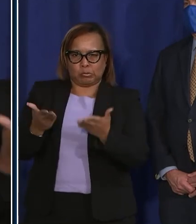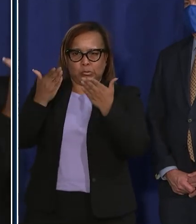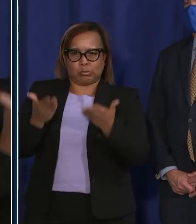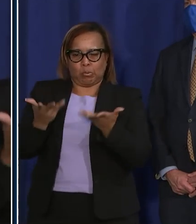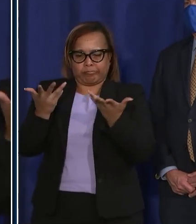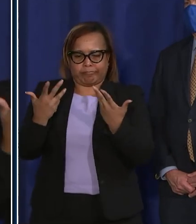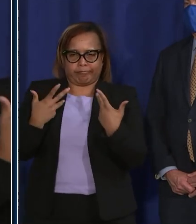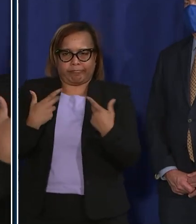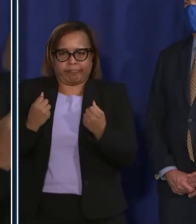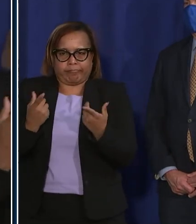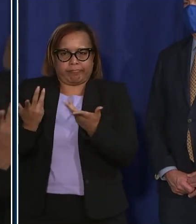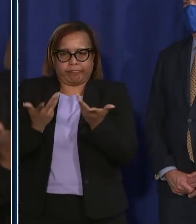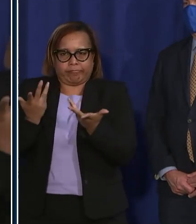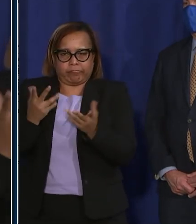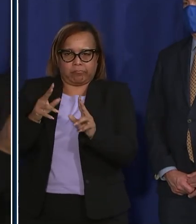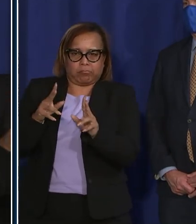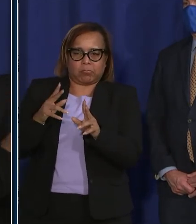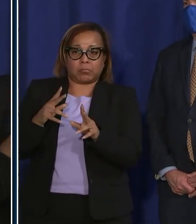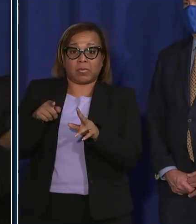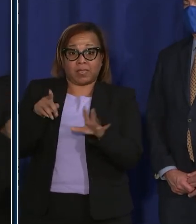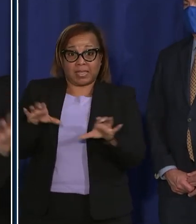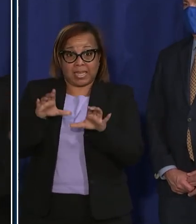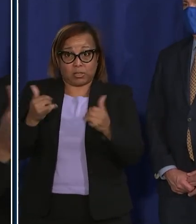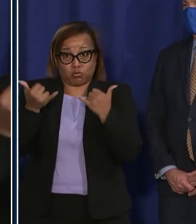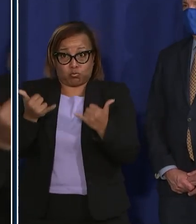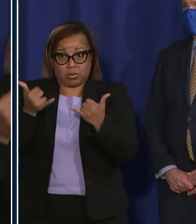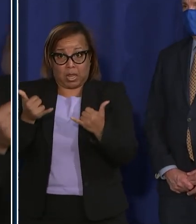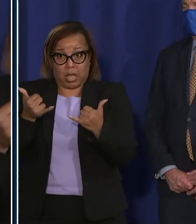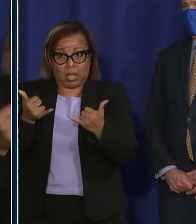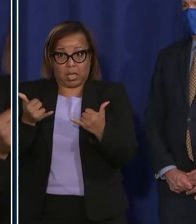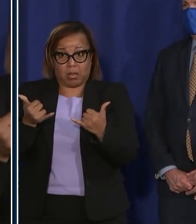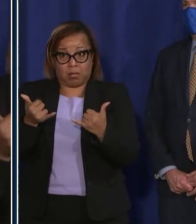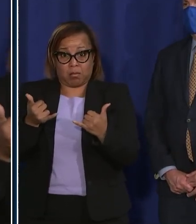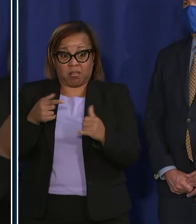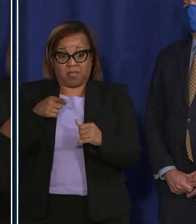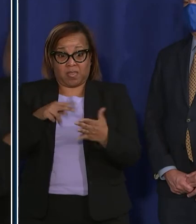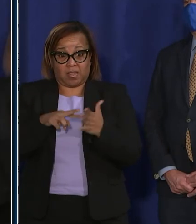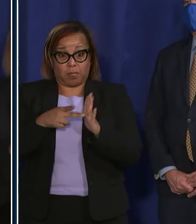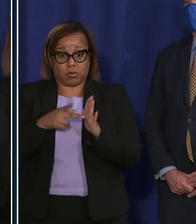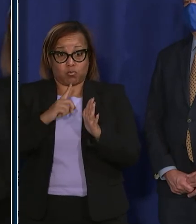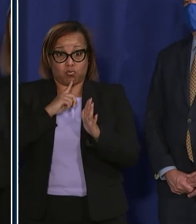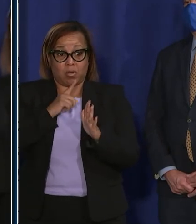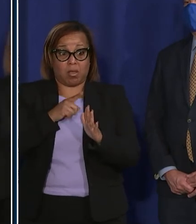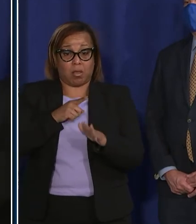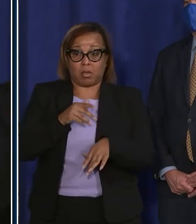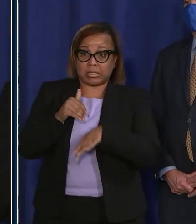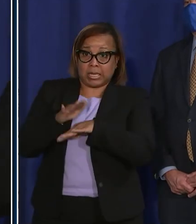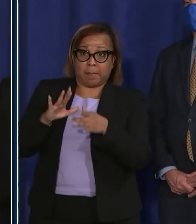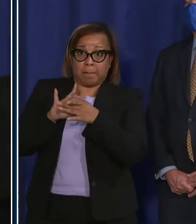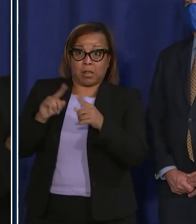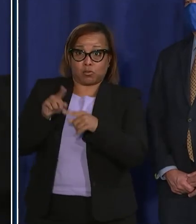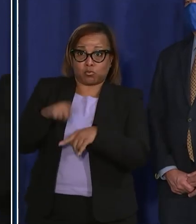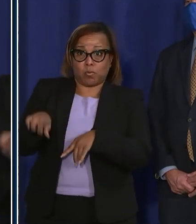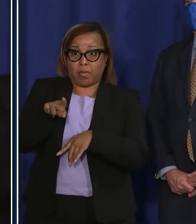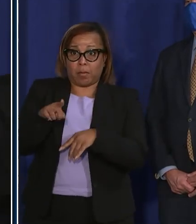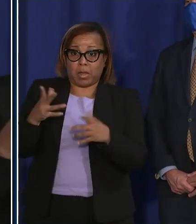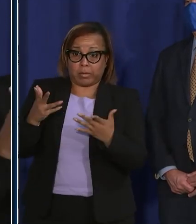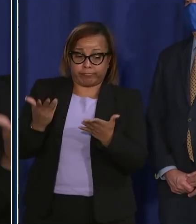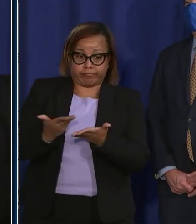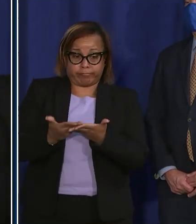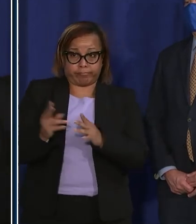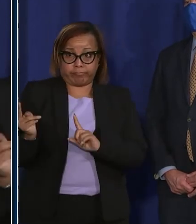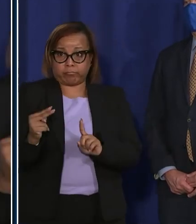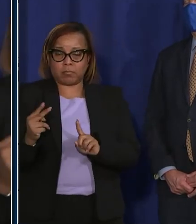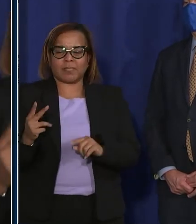this action that you're taking today against them, is this just meant to send a message to them? And let's be clear, it's